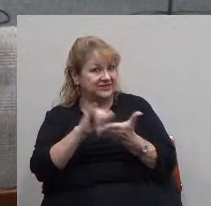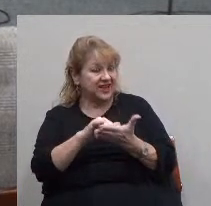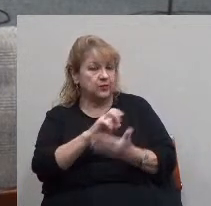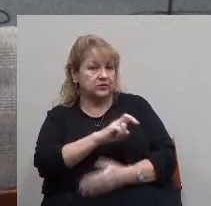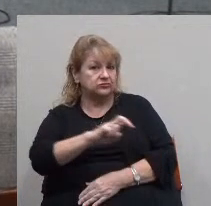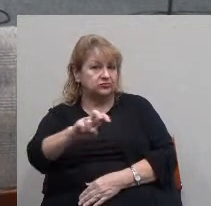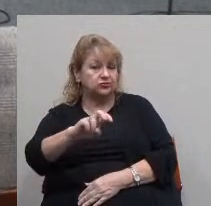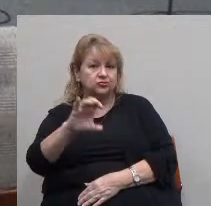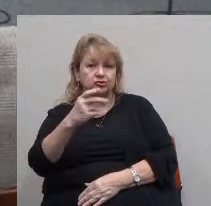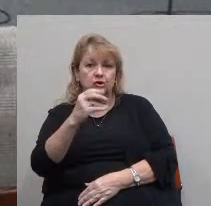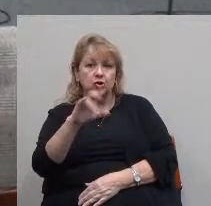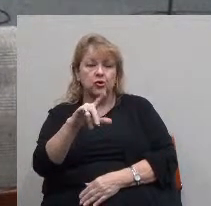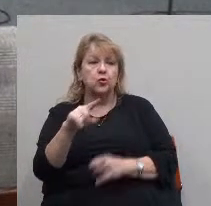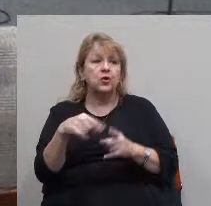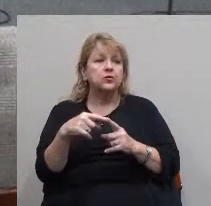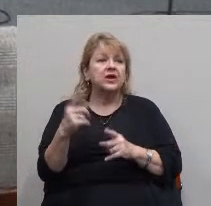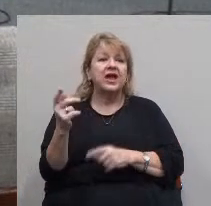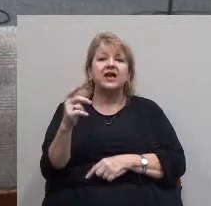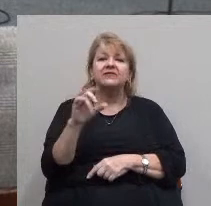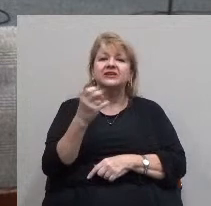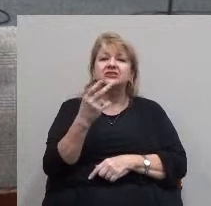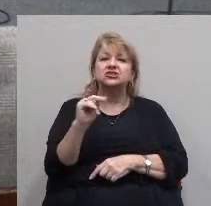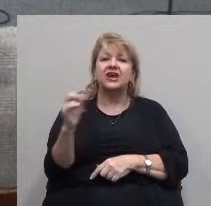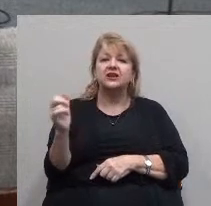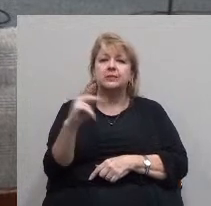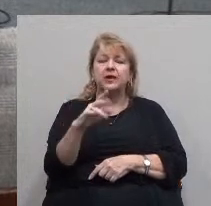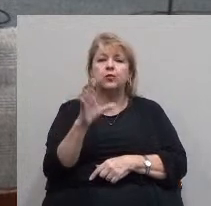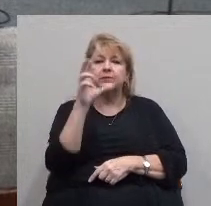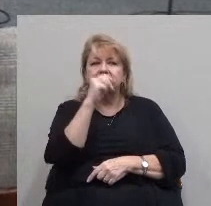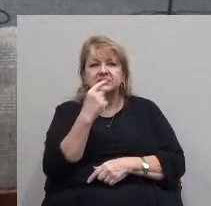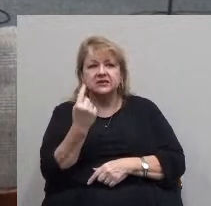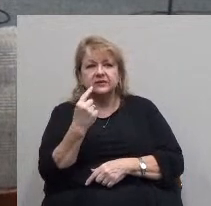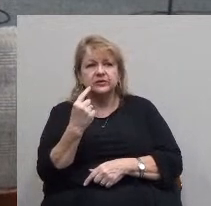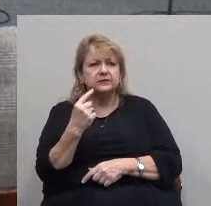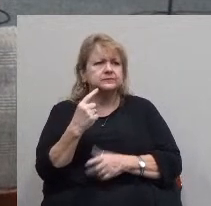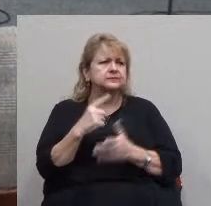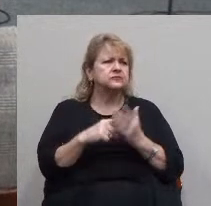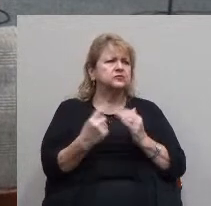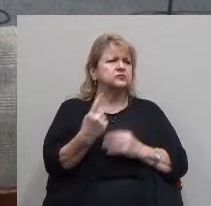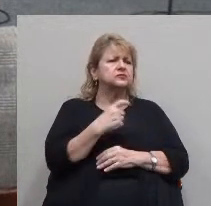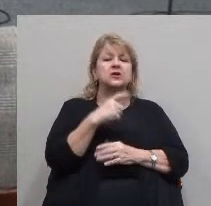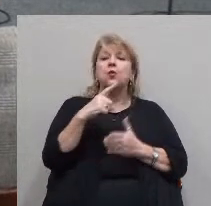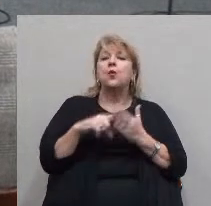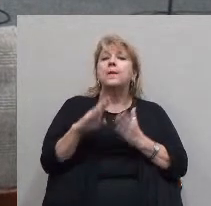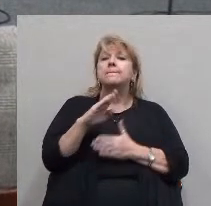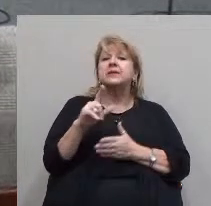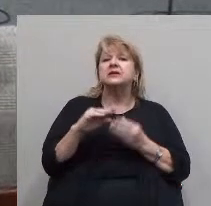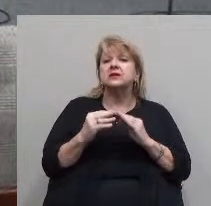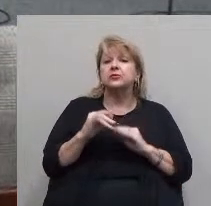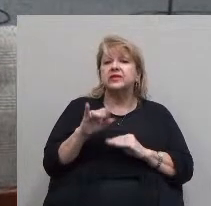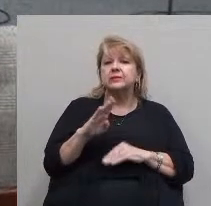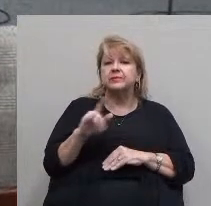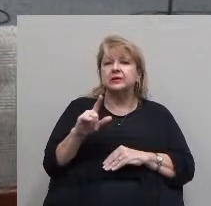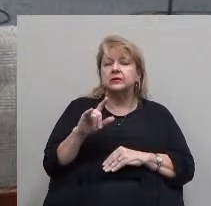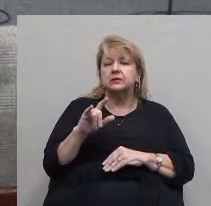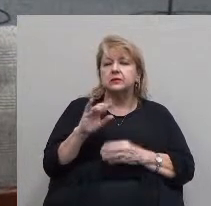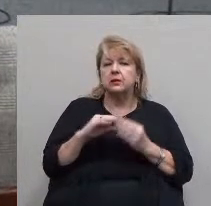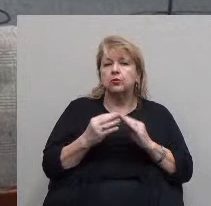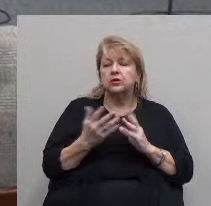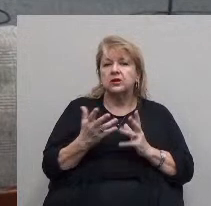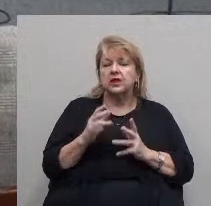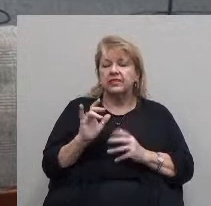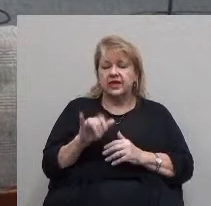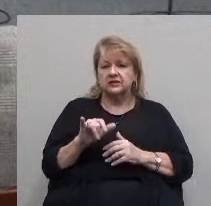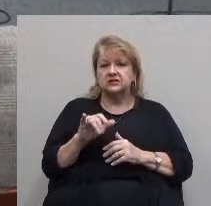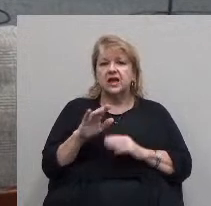mean, maybe when Shane comes back and we're digging in, I feel like we're kind of missing something. What's that bill number, the other bill you're talking The about? other bill,